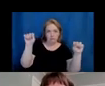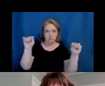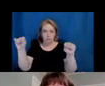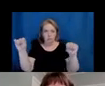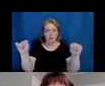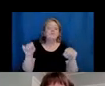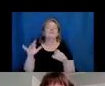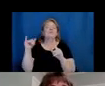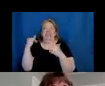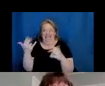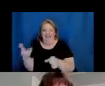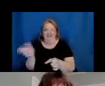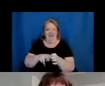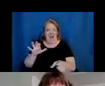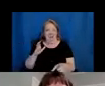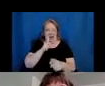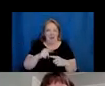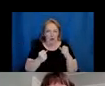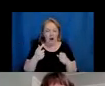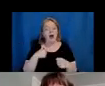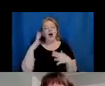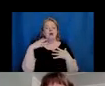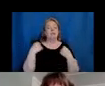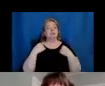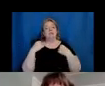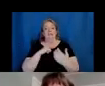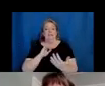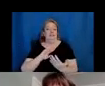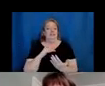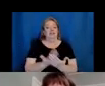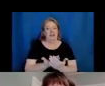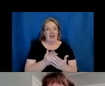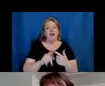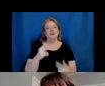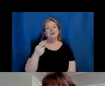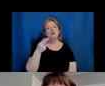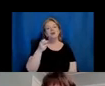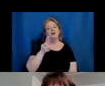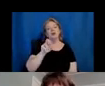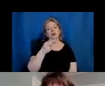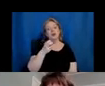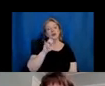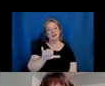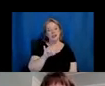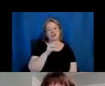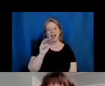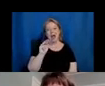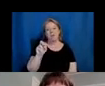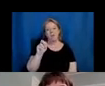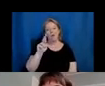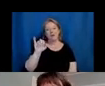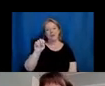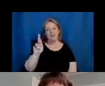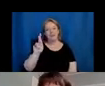Pennsylvania, where we'll stretch our legs and fill our stomachs on the Hershey and Harrisburg Chocolate and More Sweet Treat Trail. This